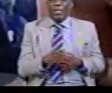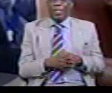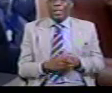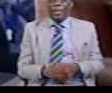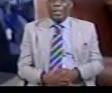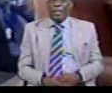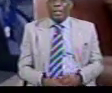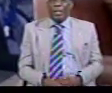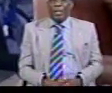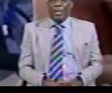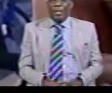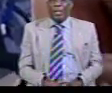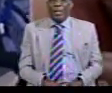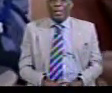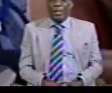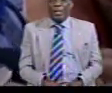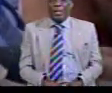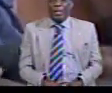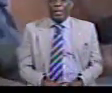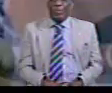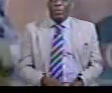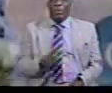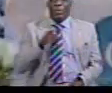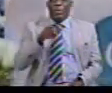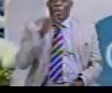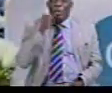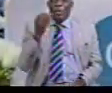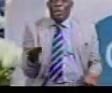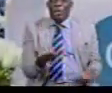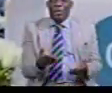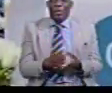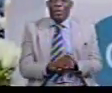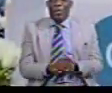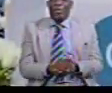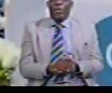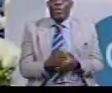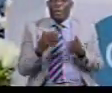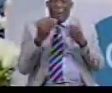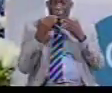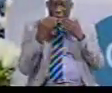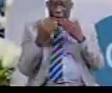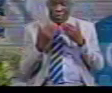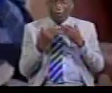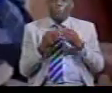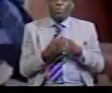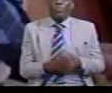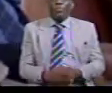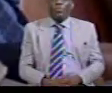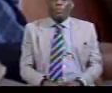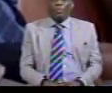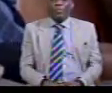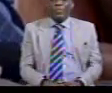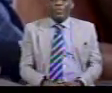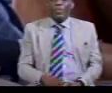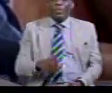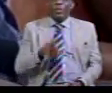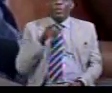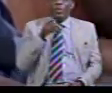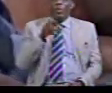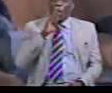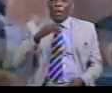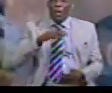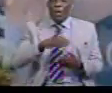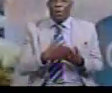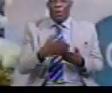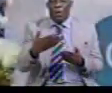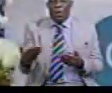Il est ici. He is here. Merci. Et vous soyez les bienvenus. You are welcome.